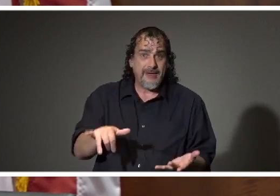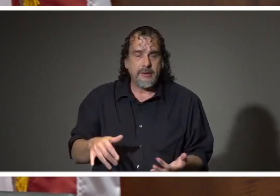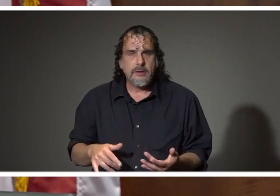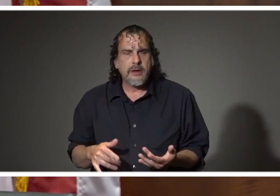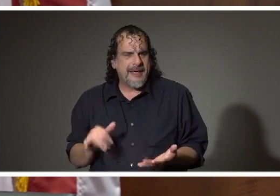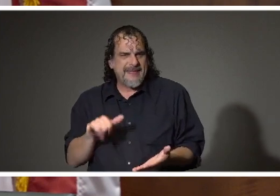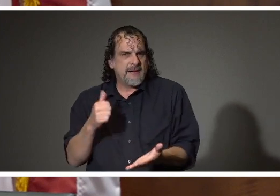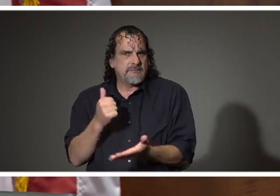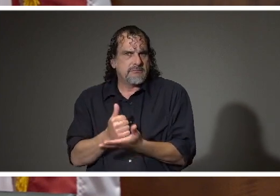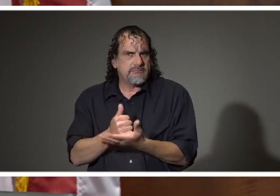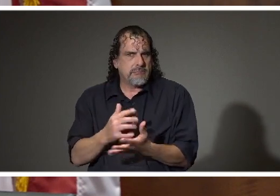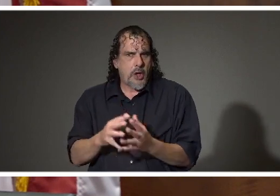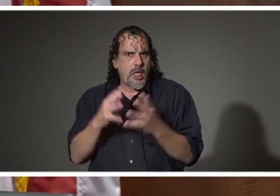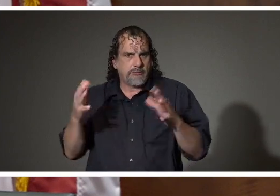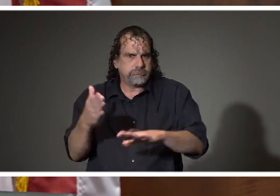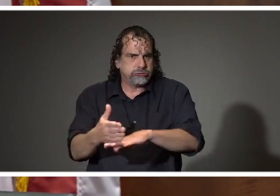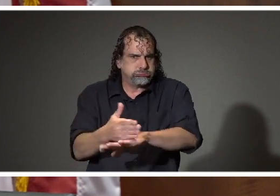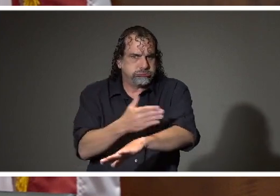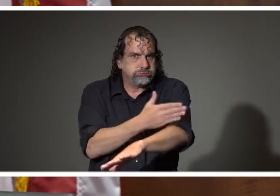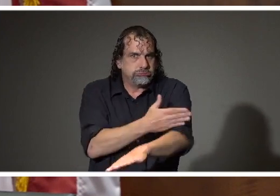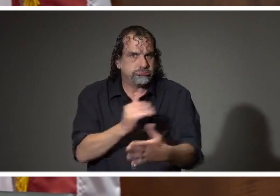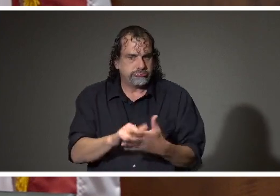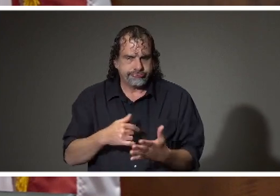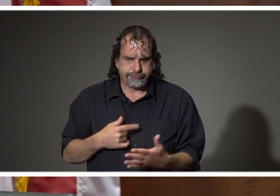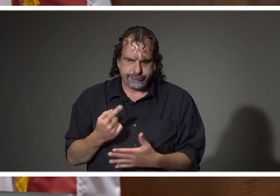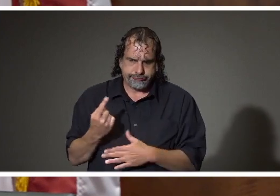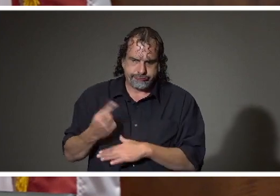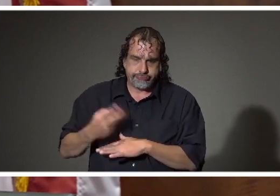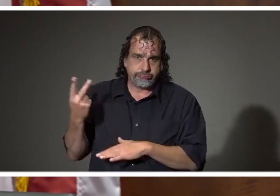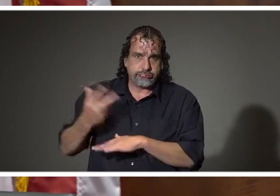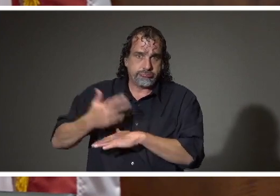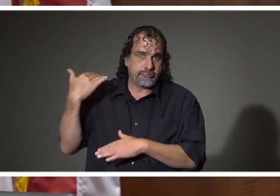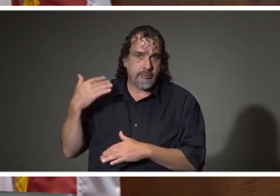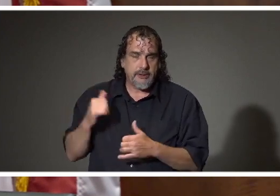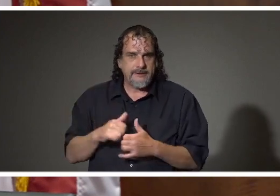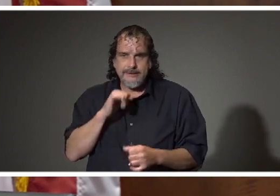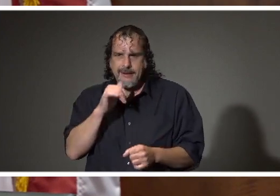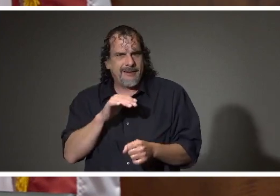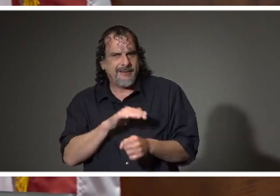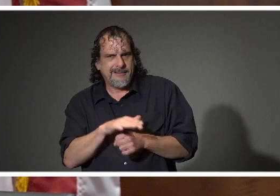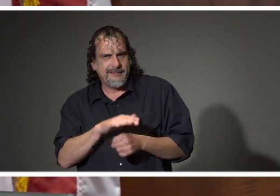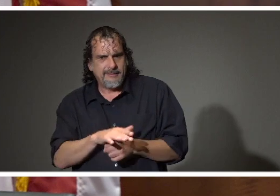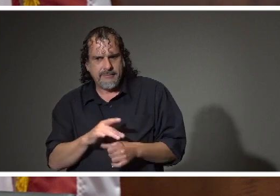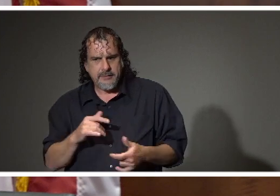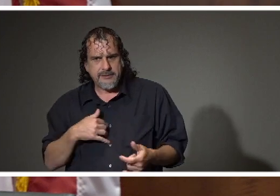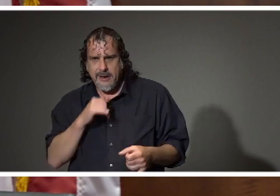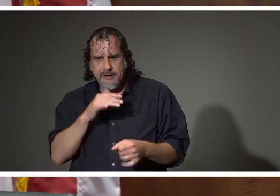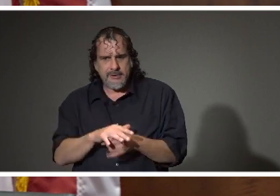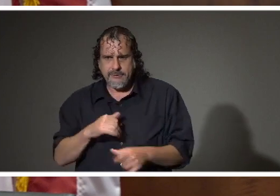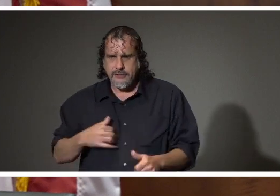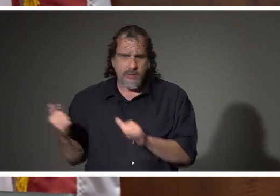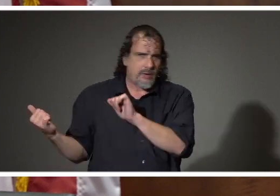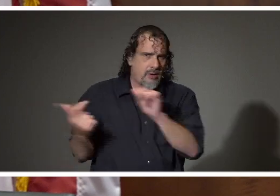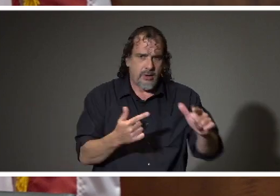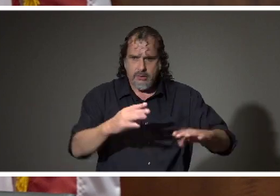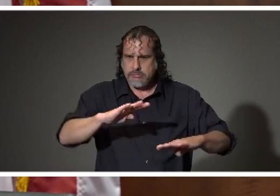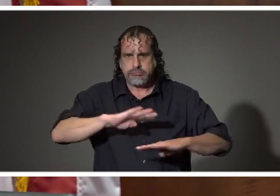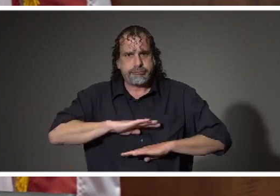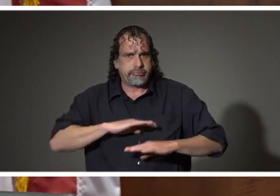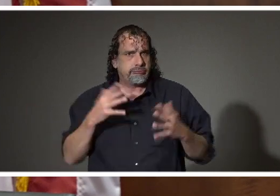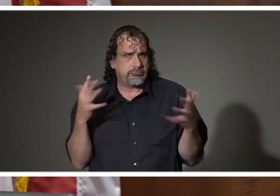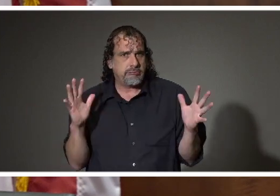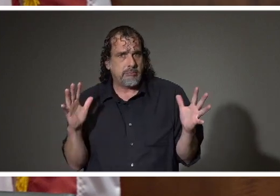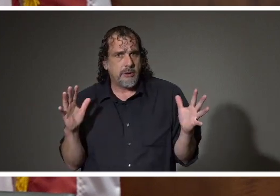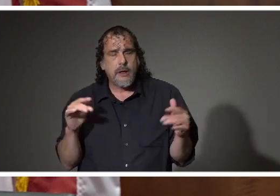made significant progress in the last few days. It's not enough. It's not enough until we serve every single person, but